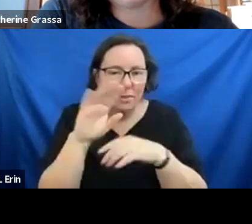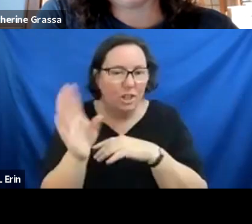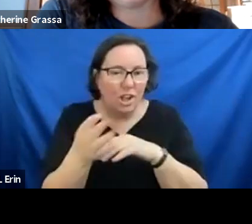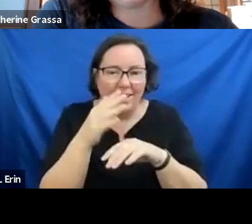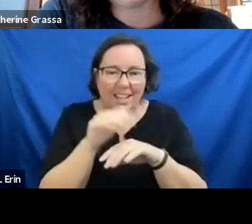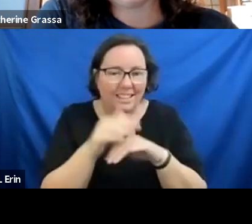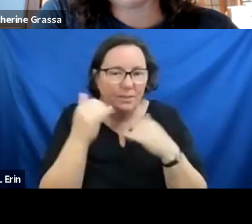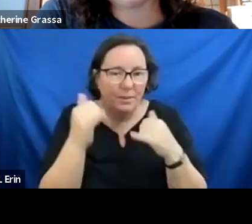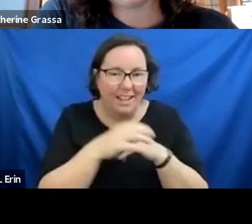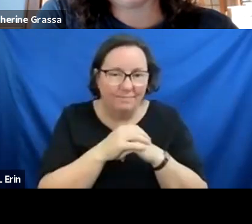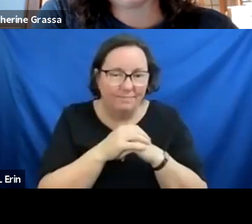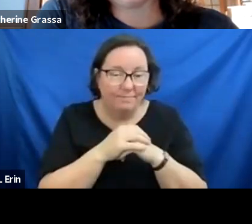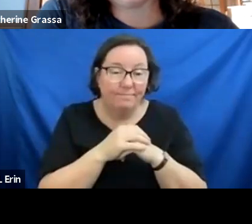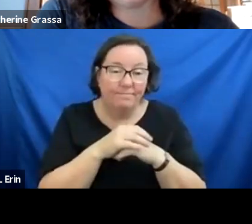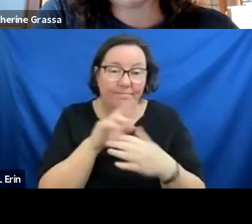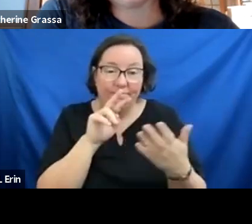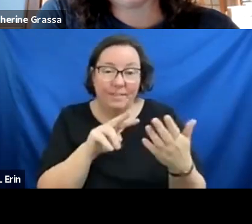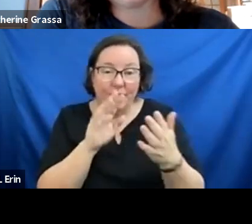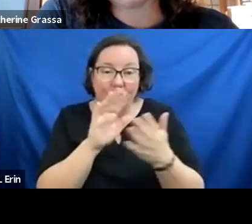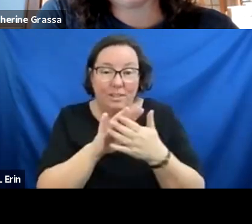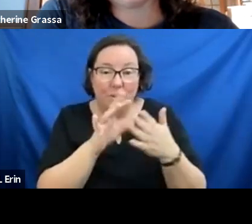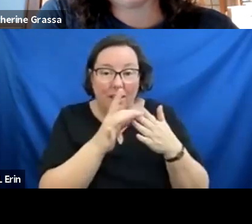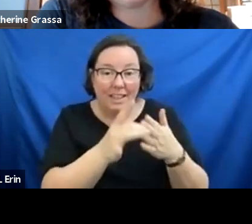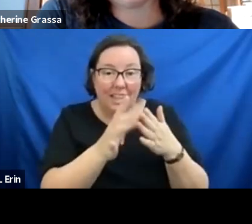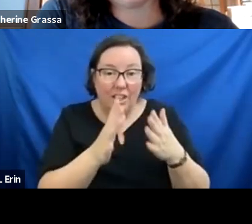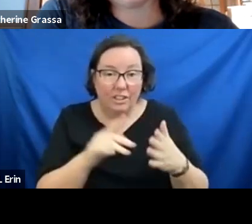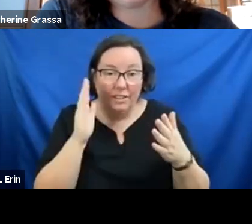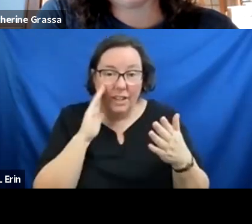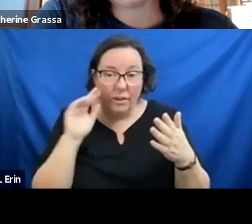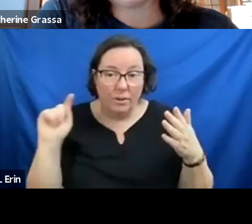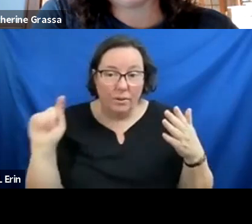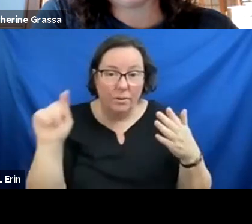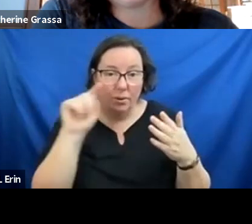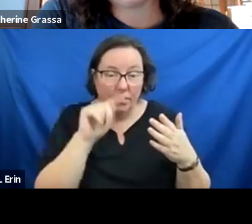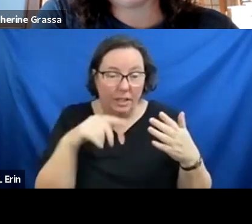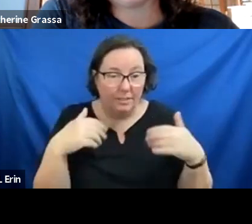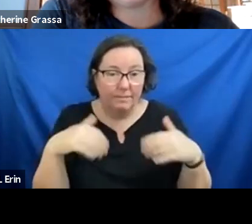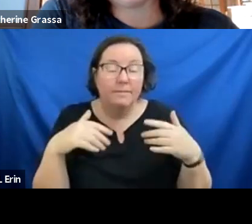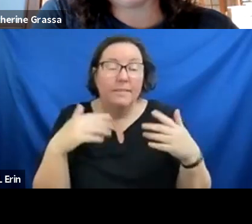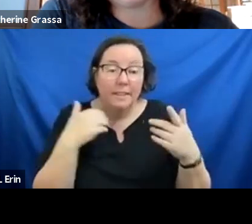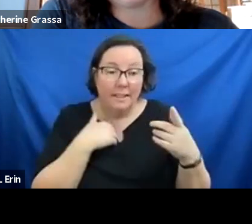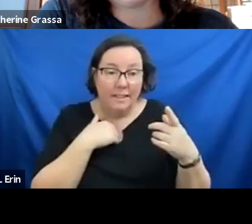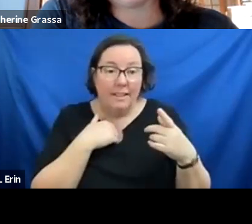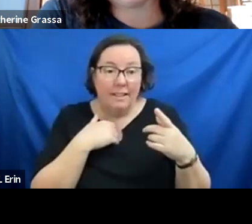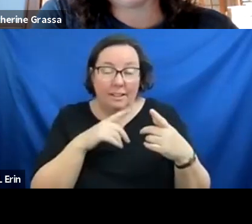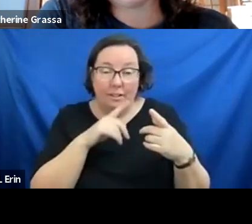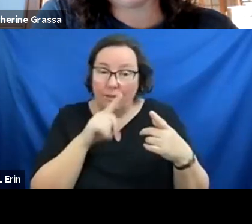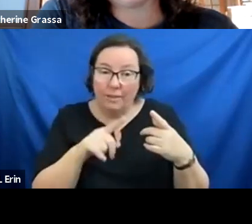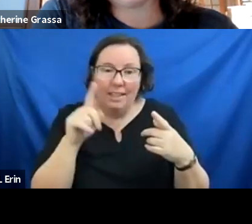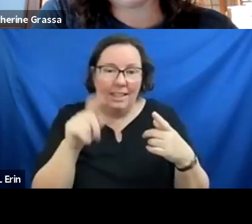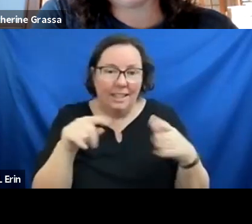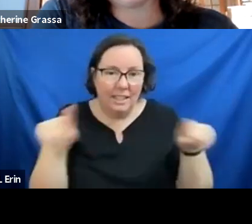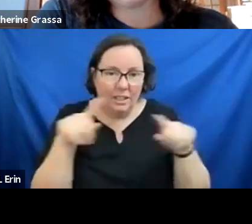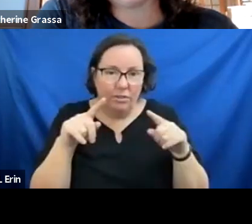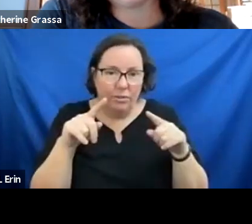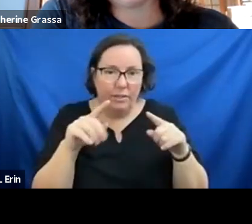I'm looking at the school leaders here, and I know that you folks have, you know, we really need you to